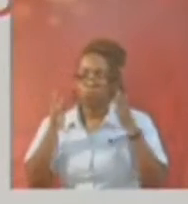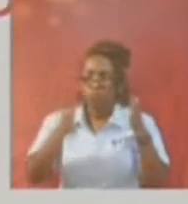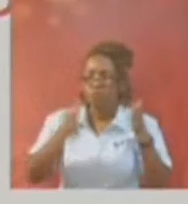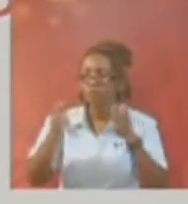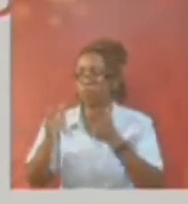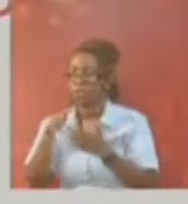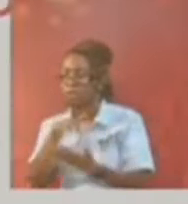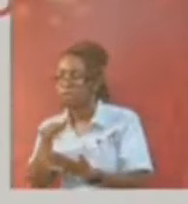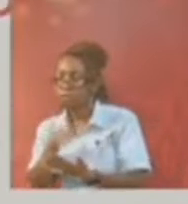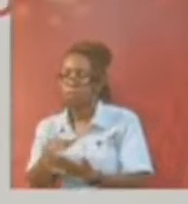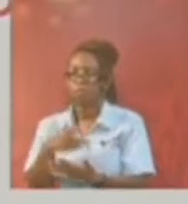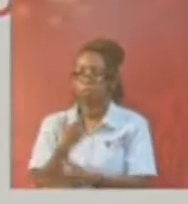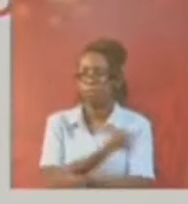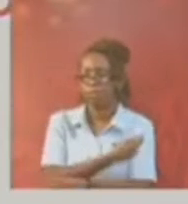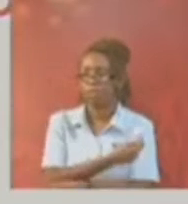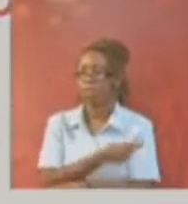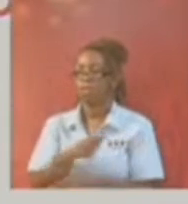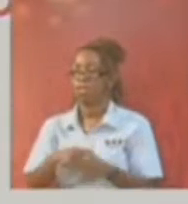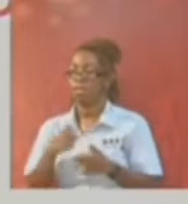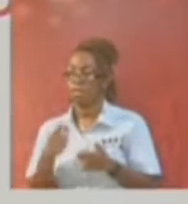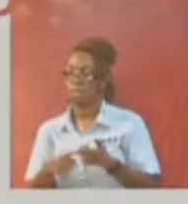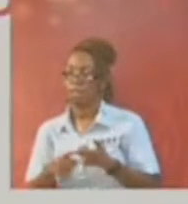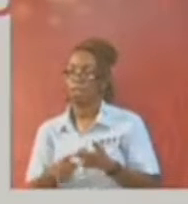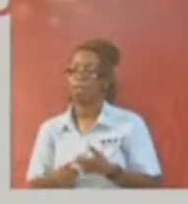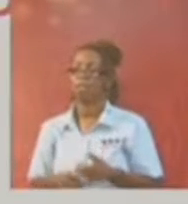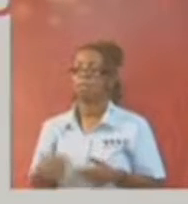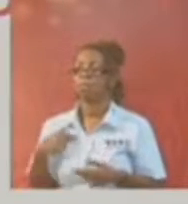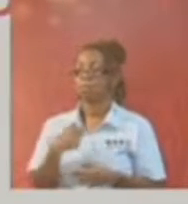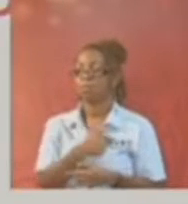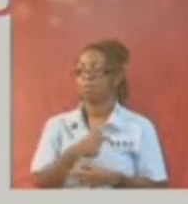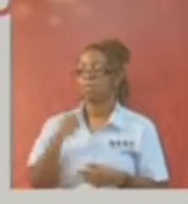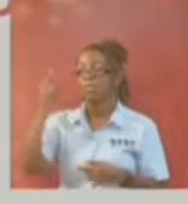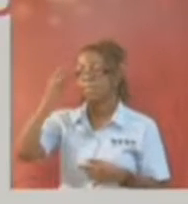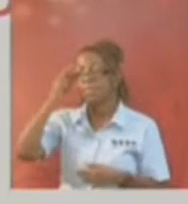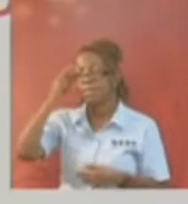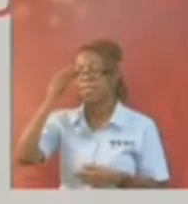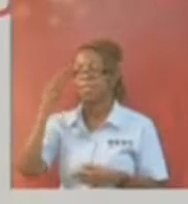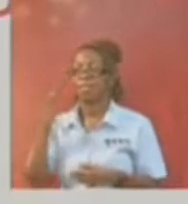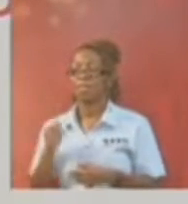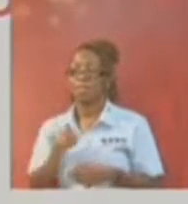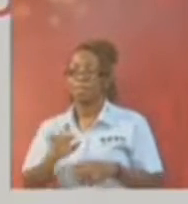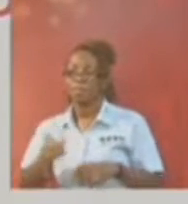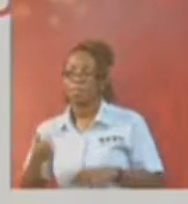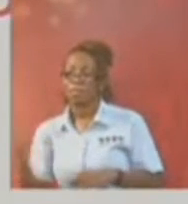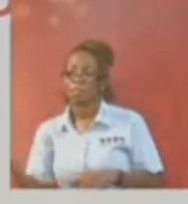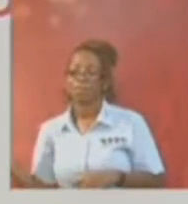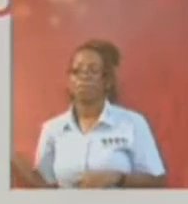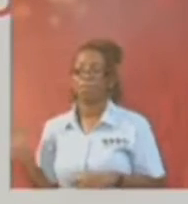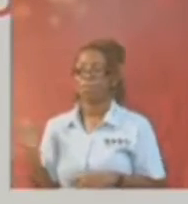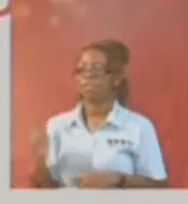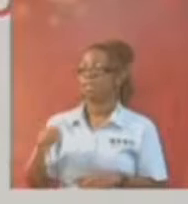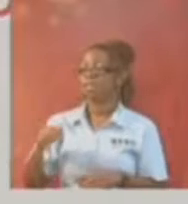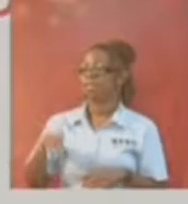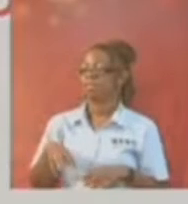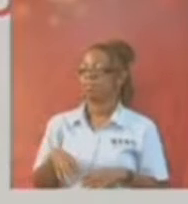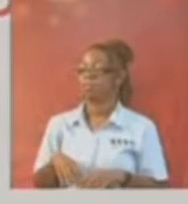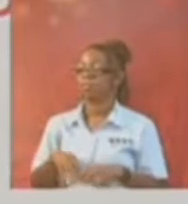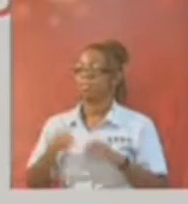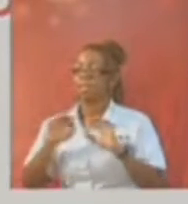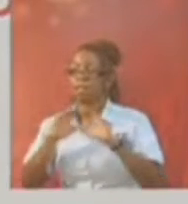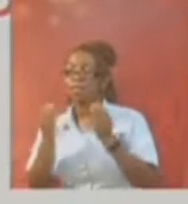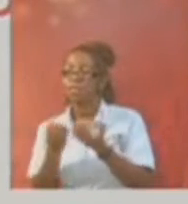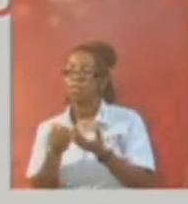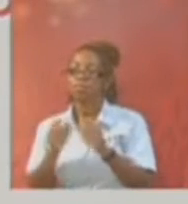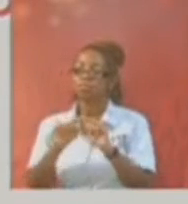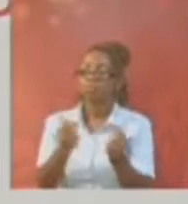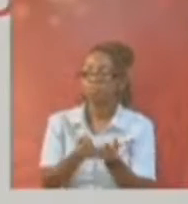that. And then we look at the consensus of various agencies that would have also examined the data